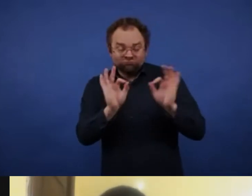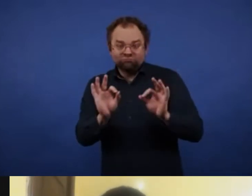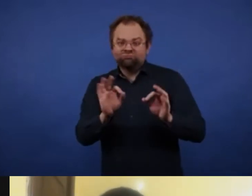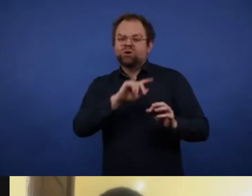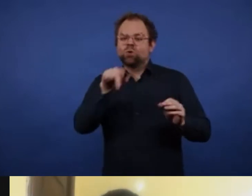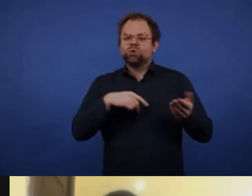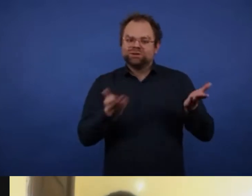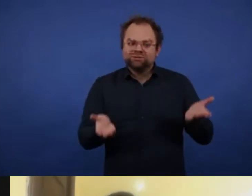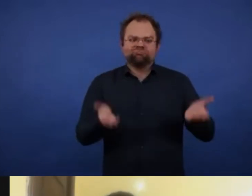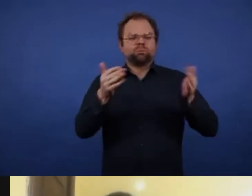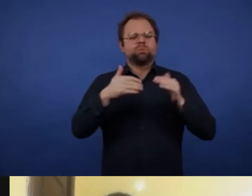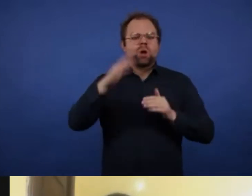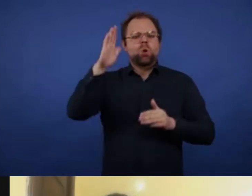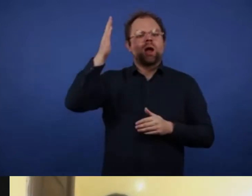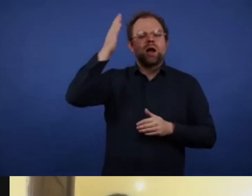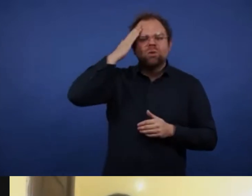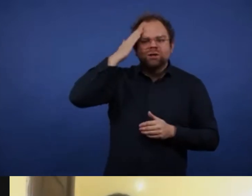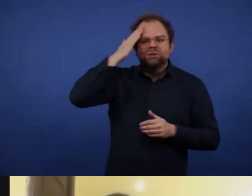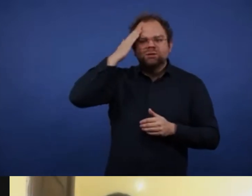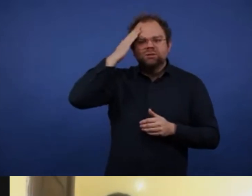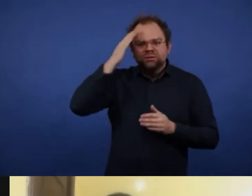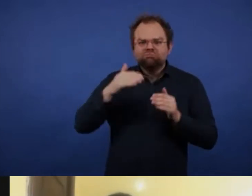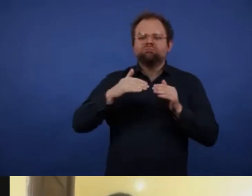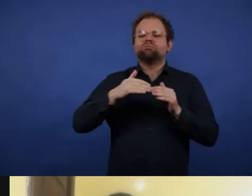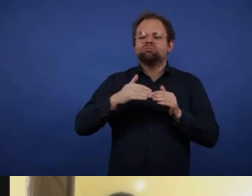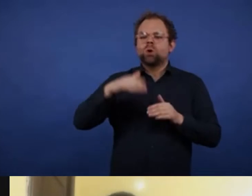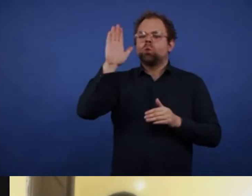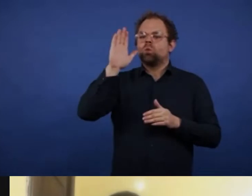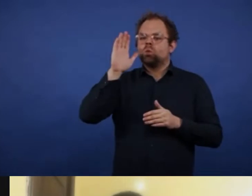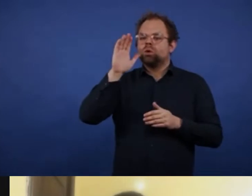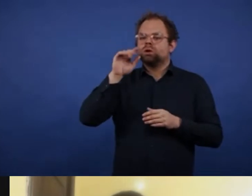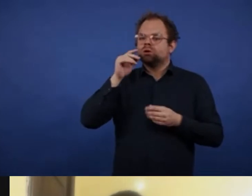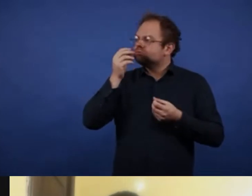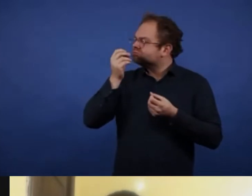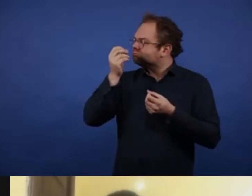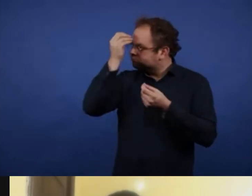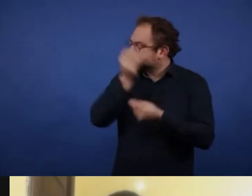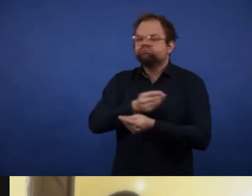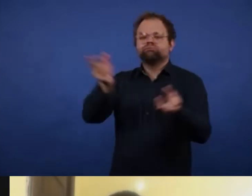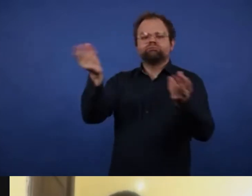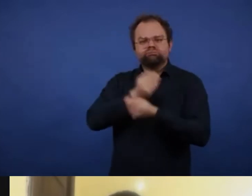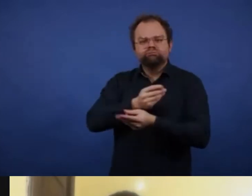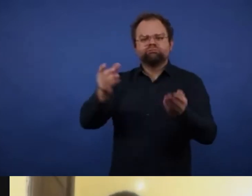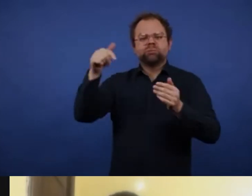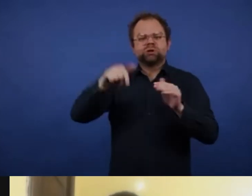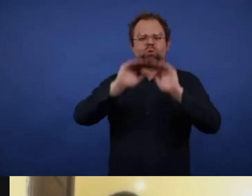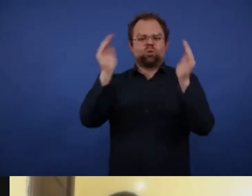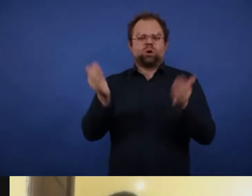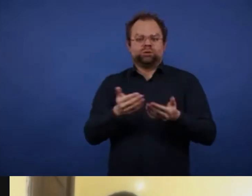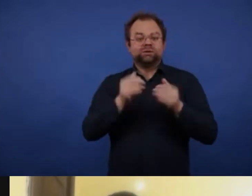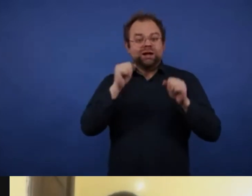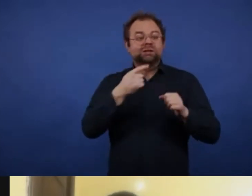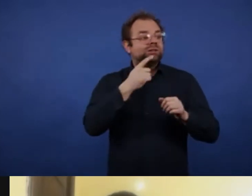circumstances are, people with disability have the right to access education, to have the possibility to express their